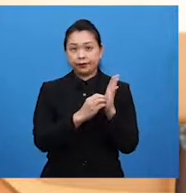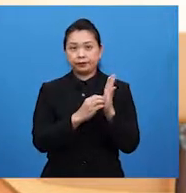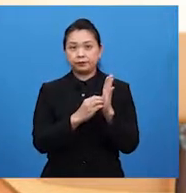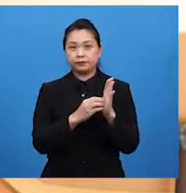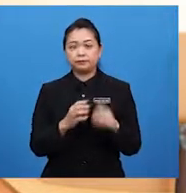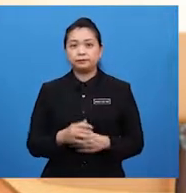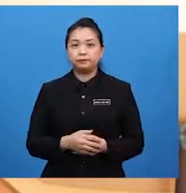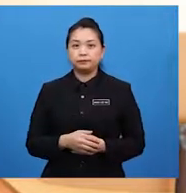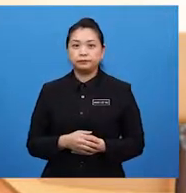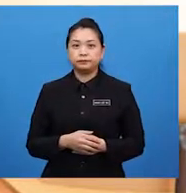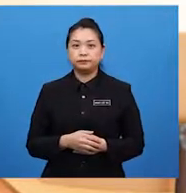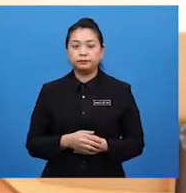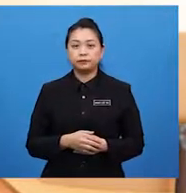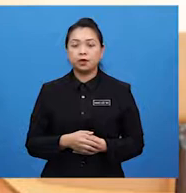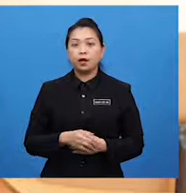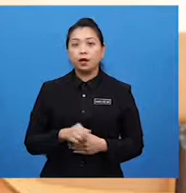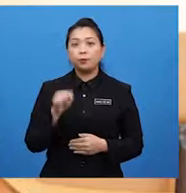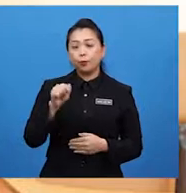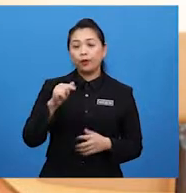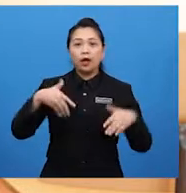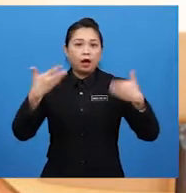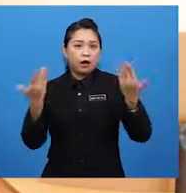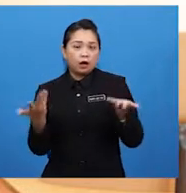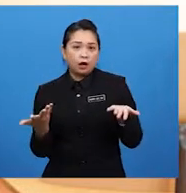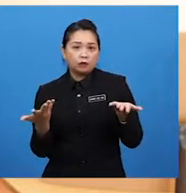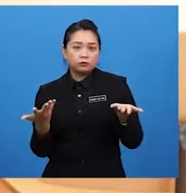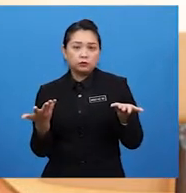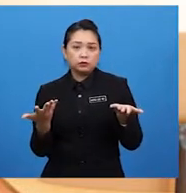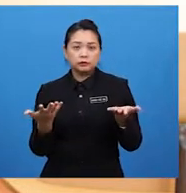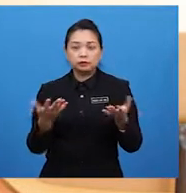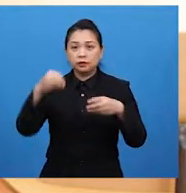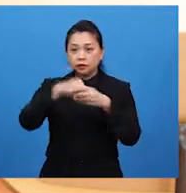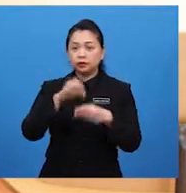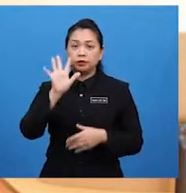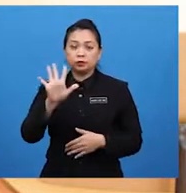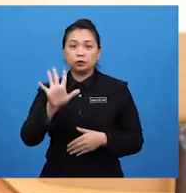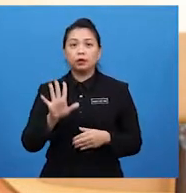Present your points as how they appear in your thesis statement.